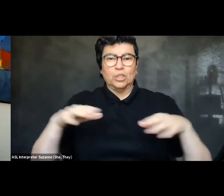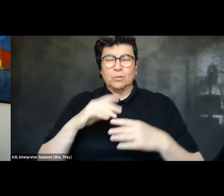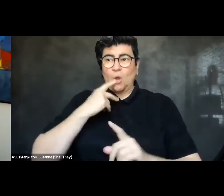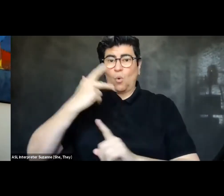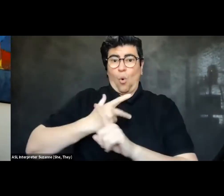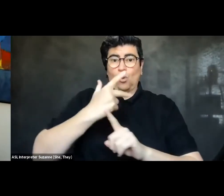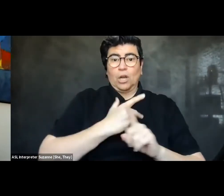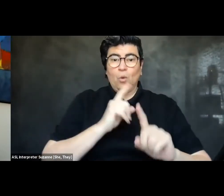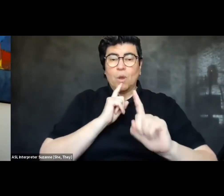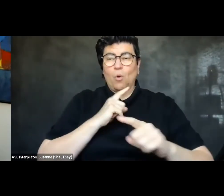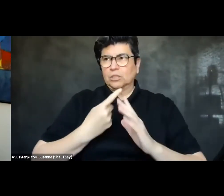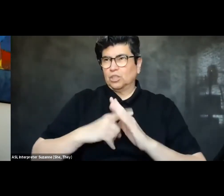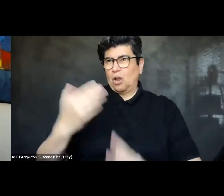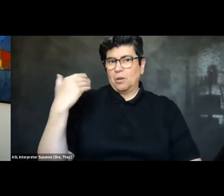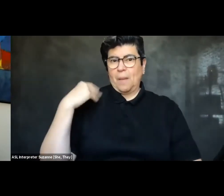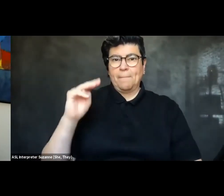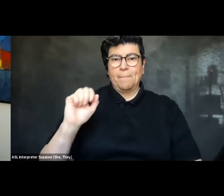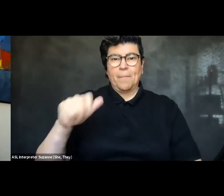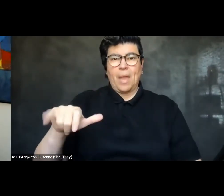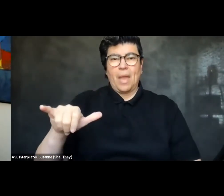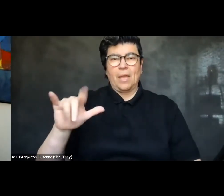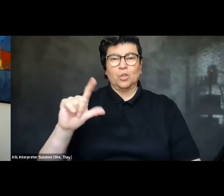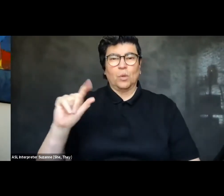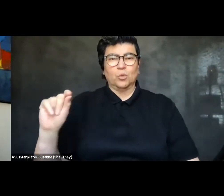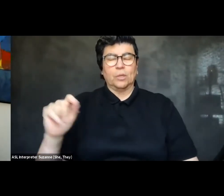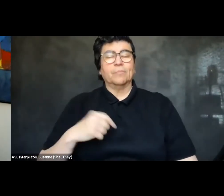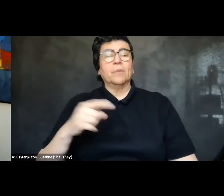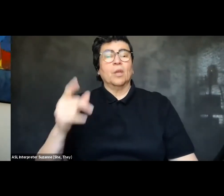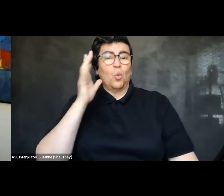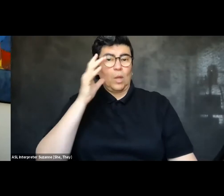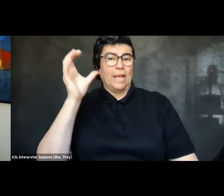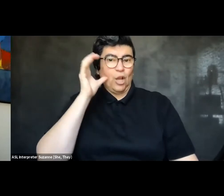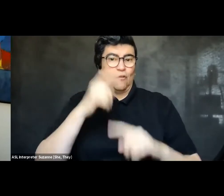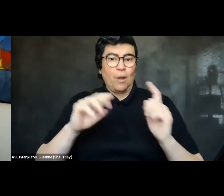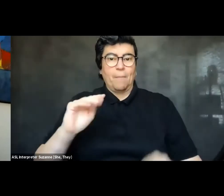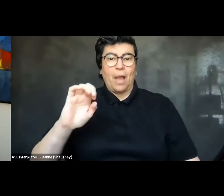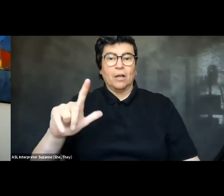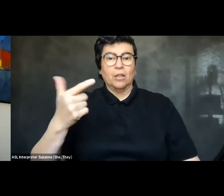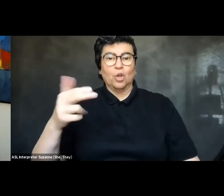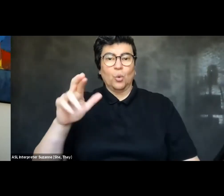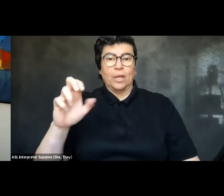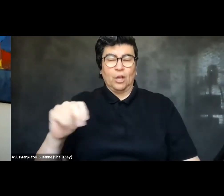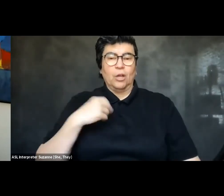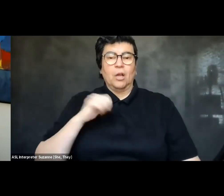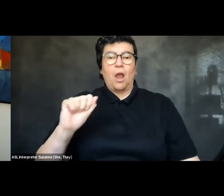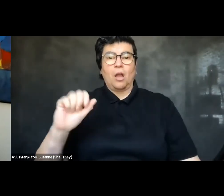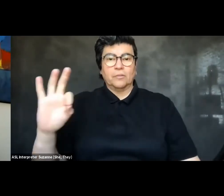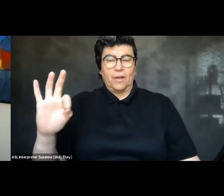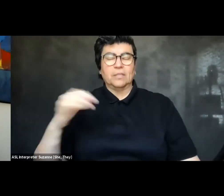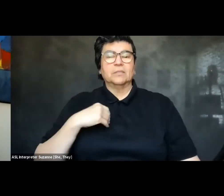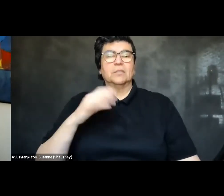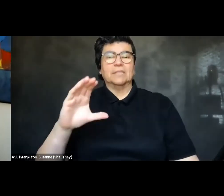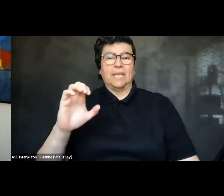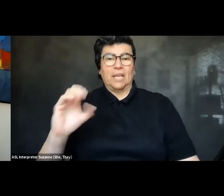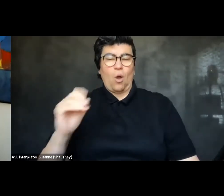and May of 2020. Shortly, you'll be hearing from Michael Greer, ArtsFund's president and CEO, who will share new